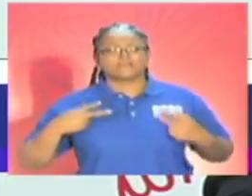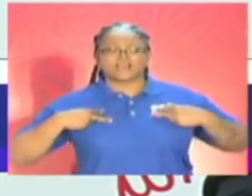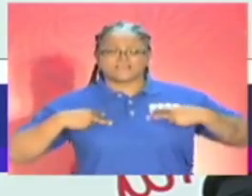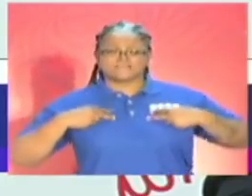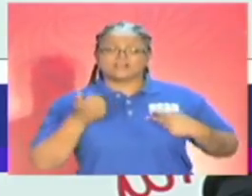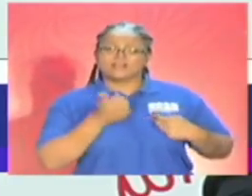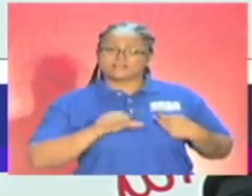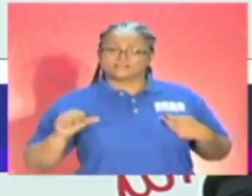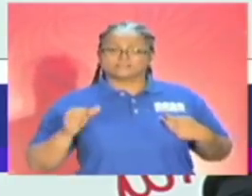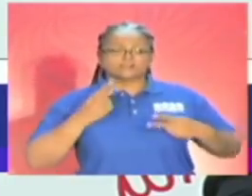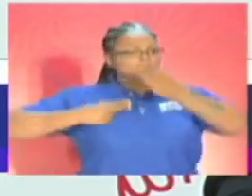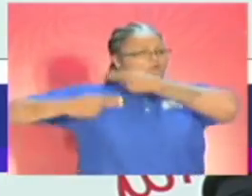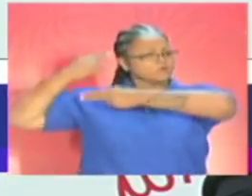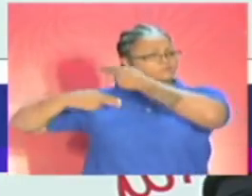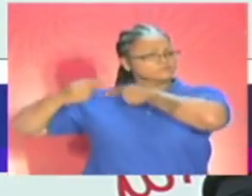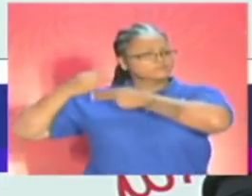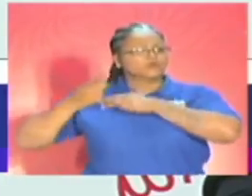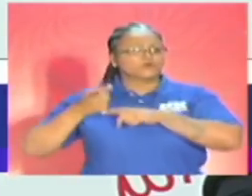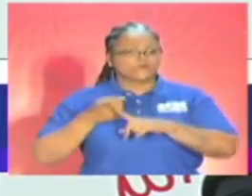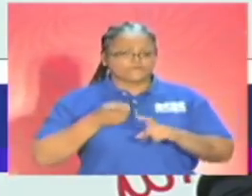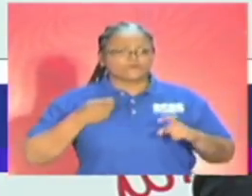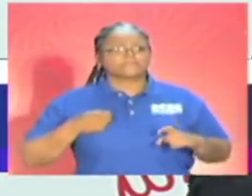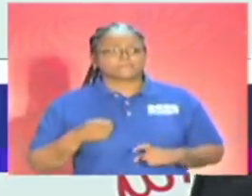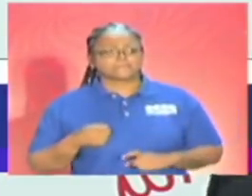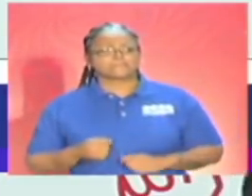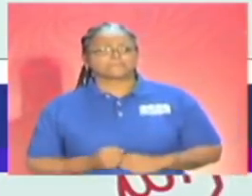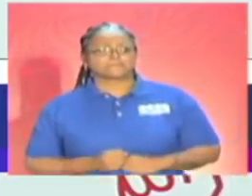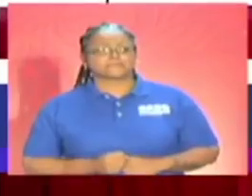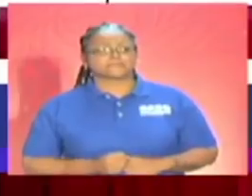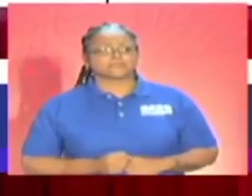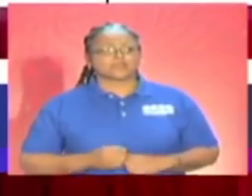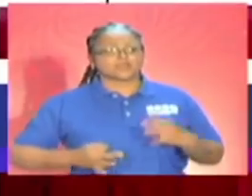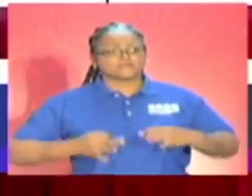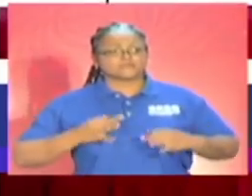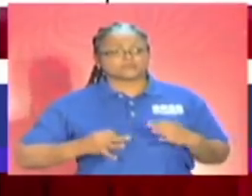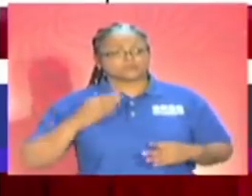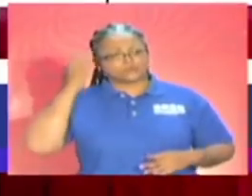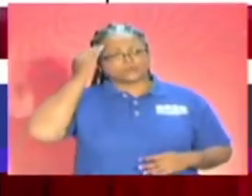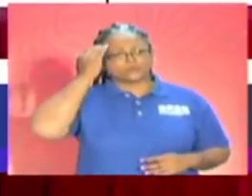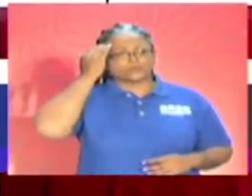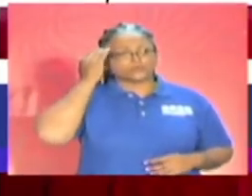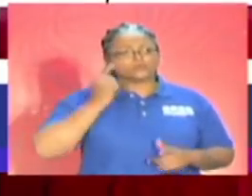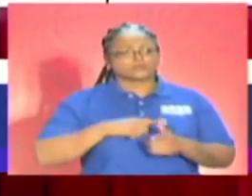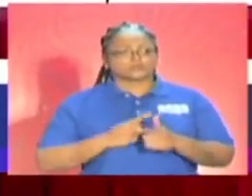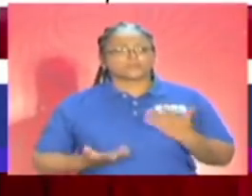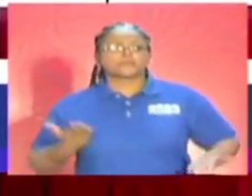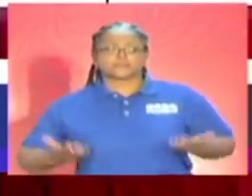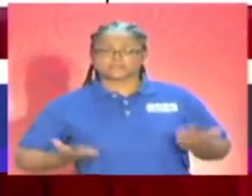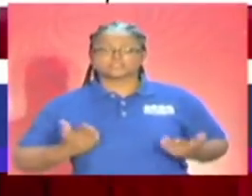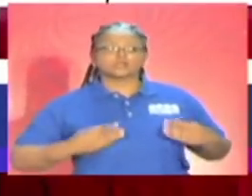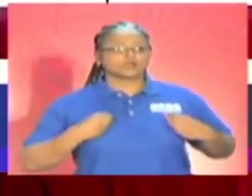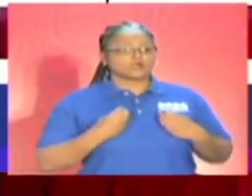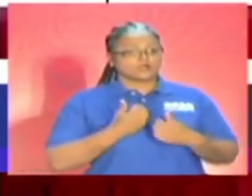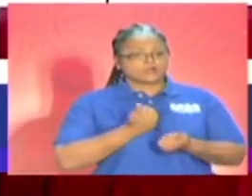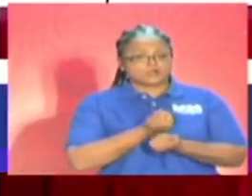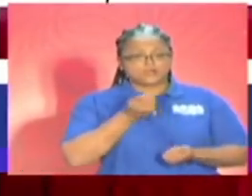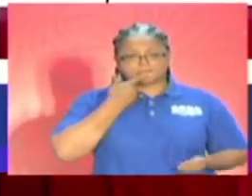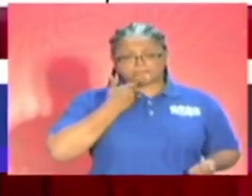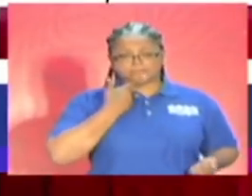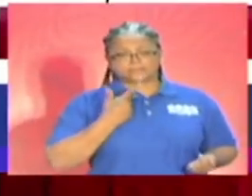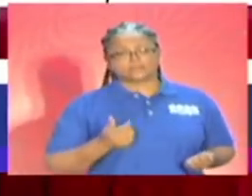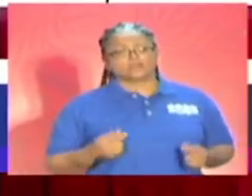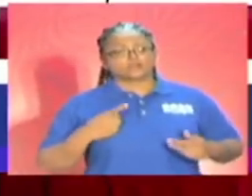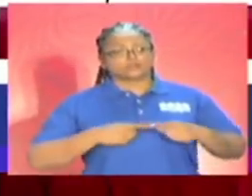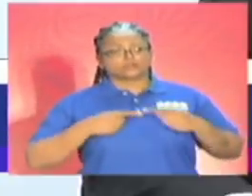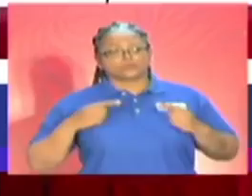antihistamines before your vaccination. Thank you. Thank you. Simo, second question. Okay, yeah. So thanks, Rashad.